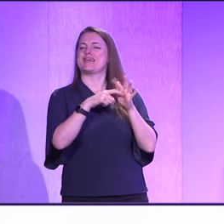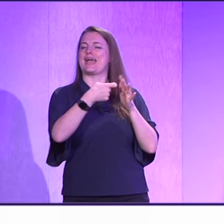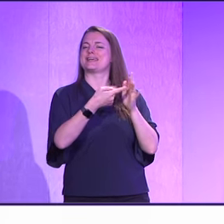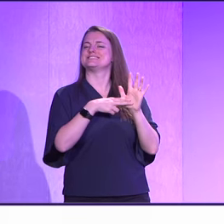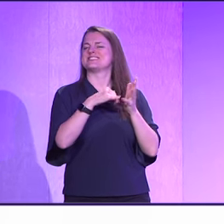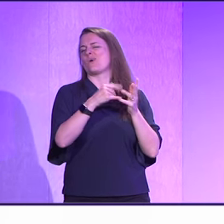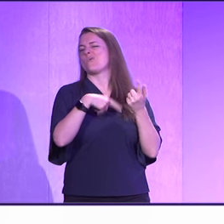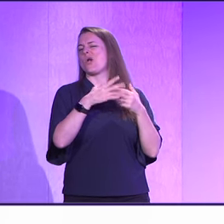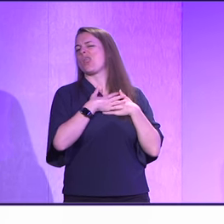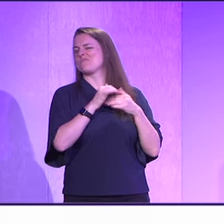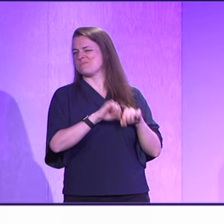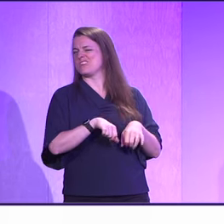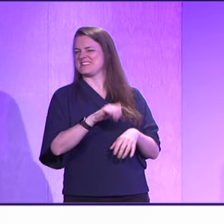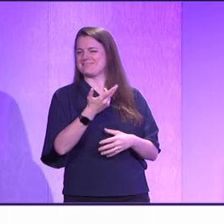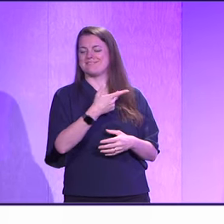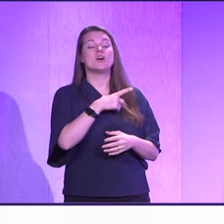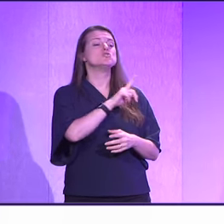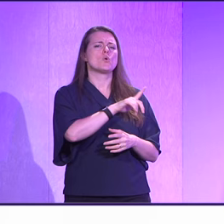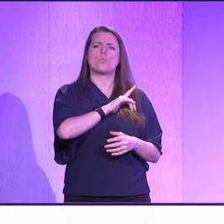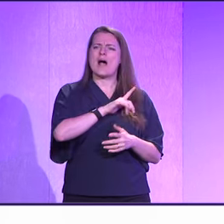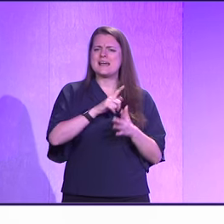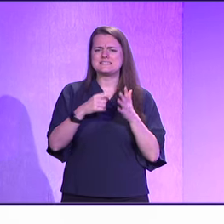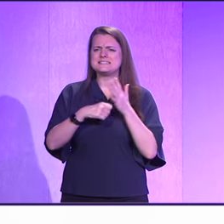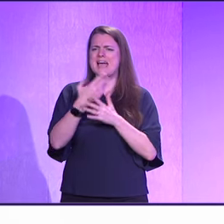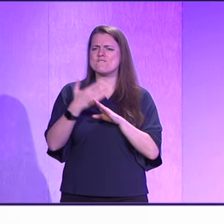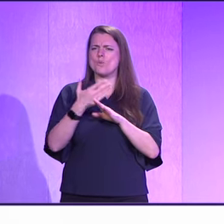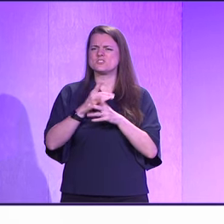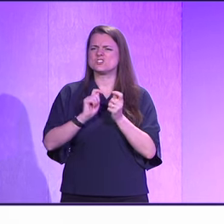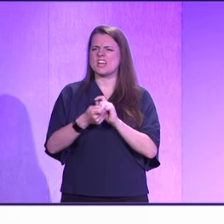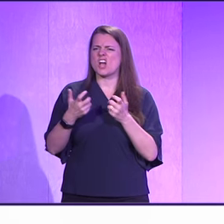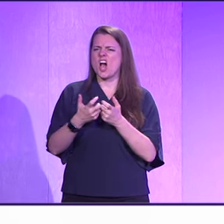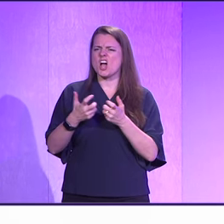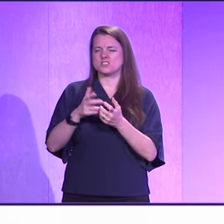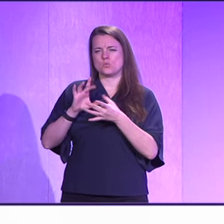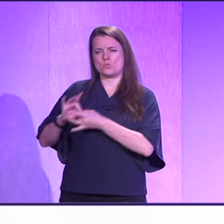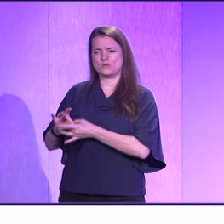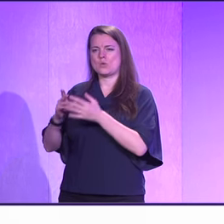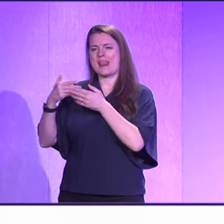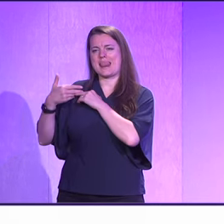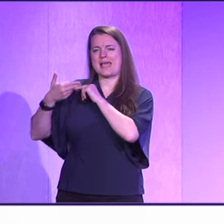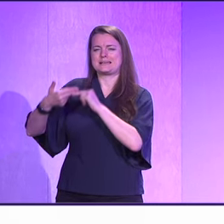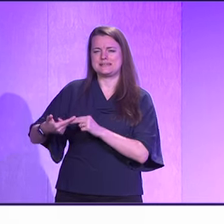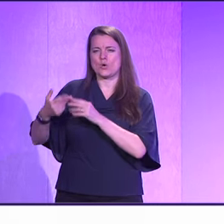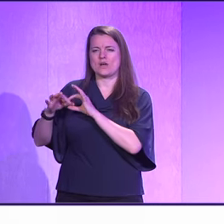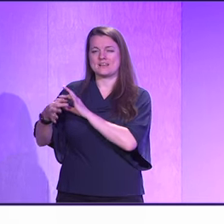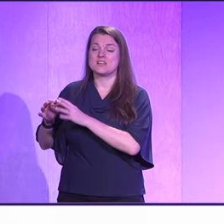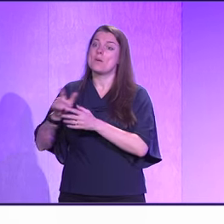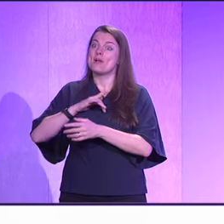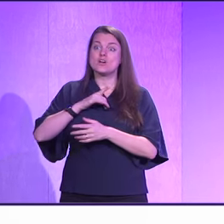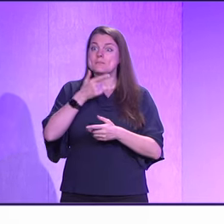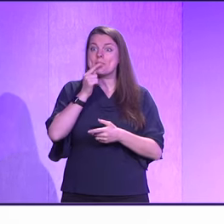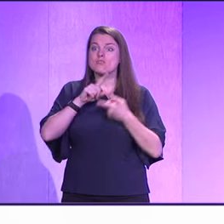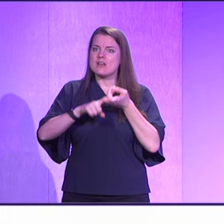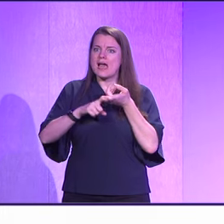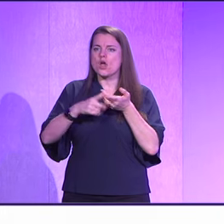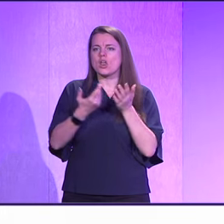hard, right? So why, part of the reason why DevOps change is hard when you're dealing with legacy organizations is people have Alfred instead